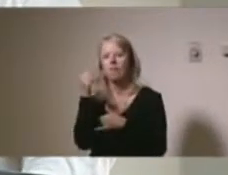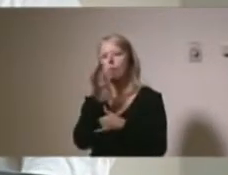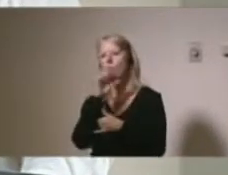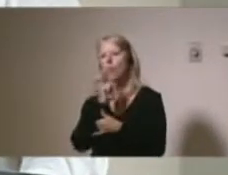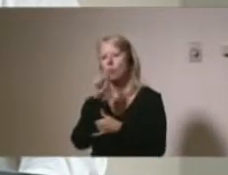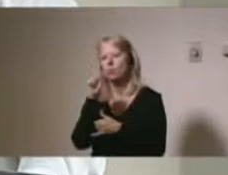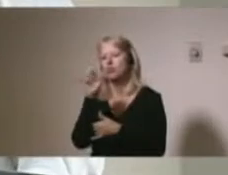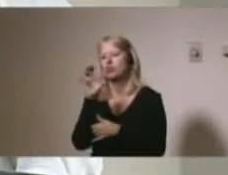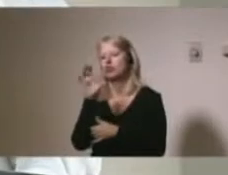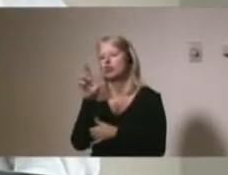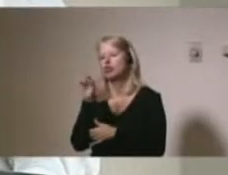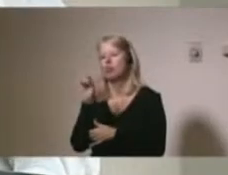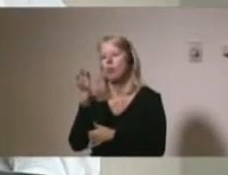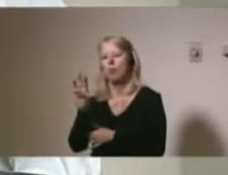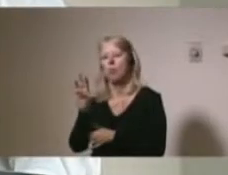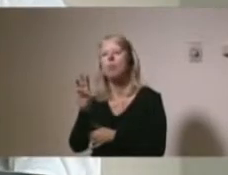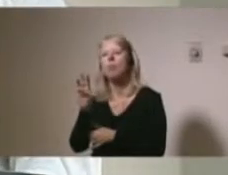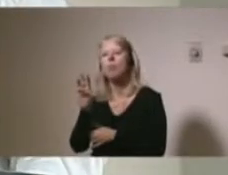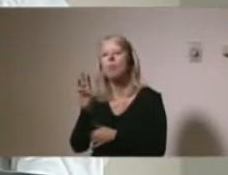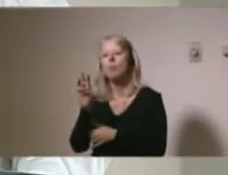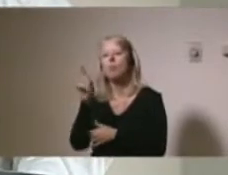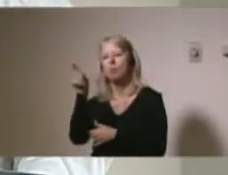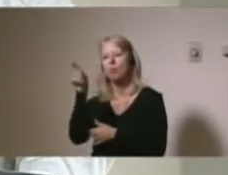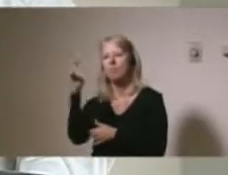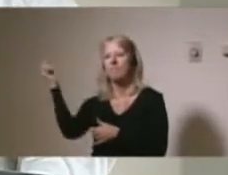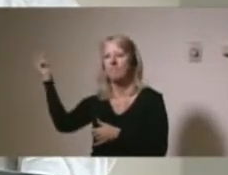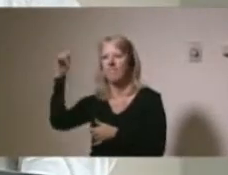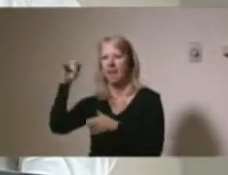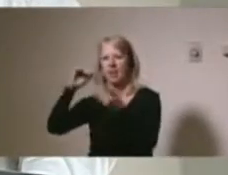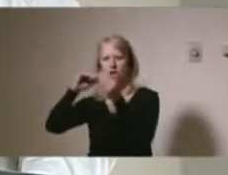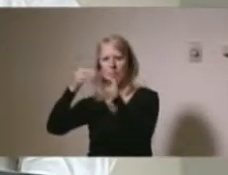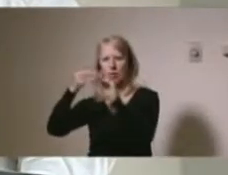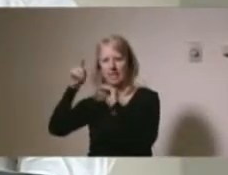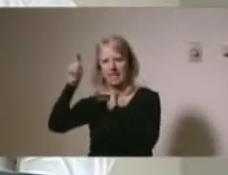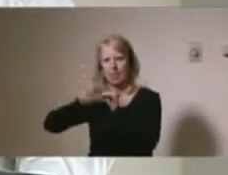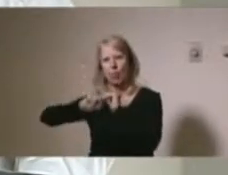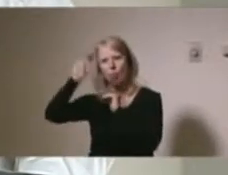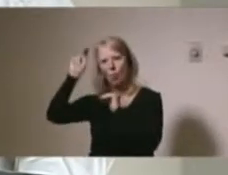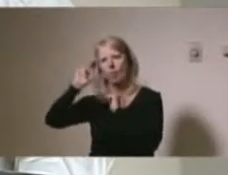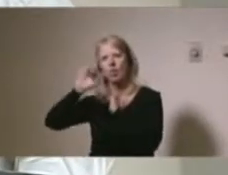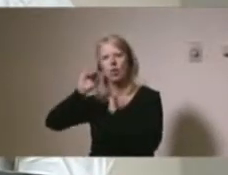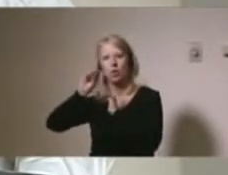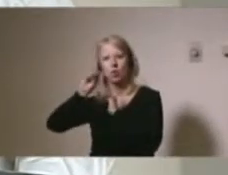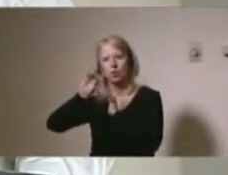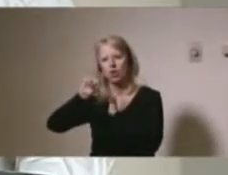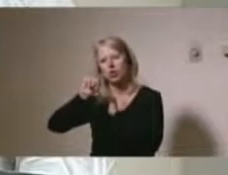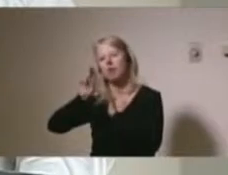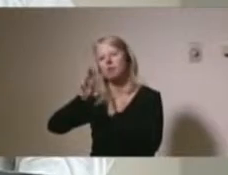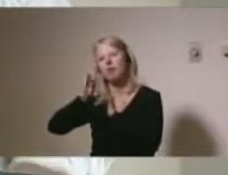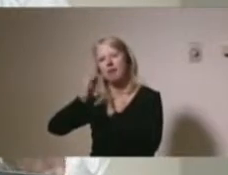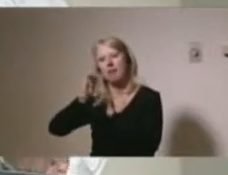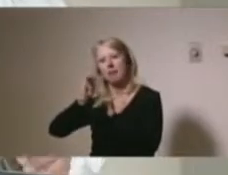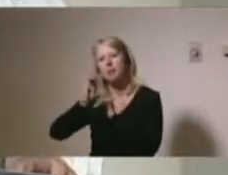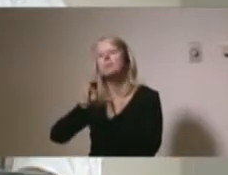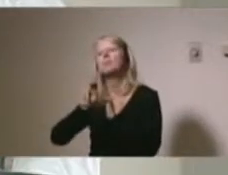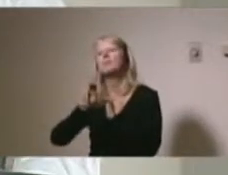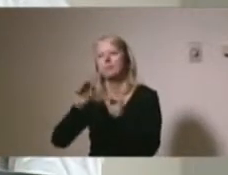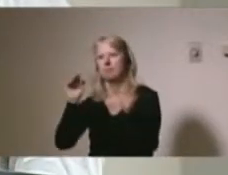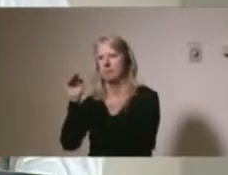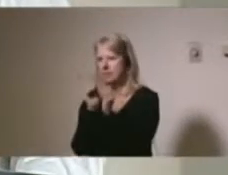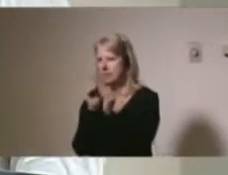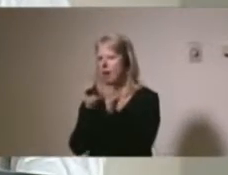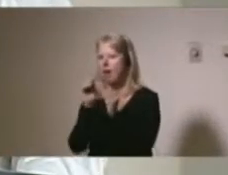and which is a fly-in community, northern Yukon, which is very small